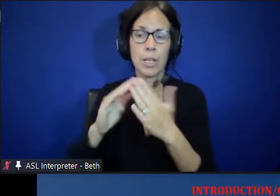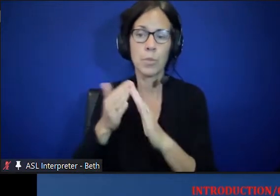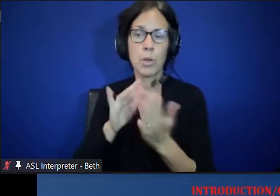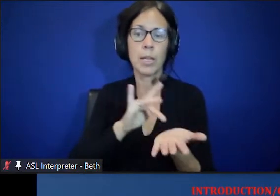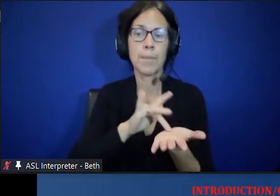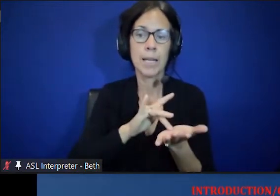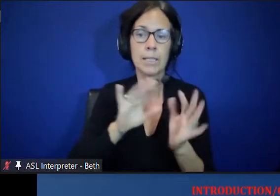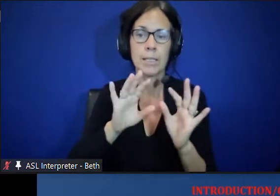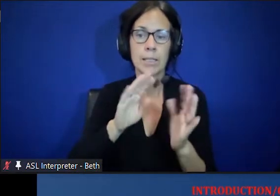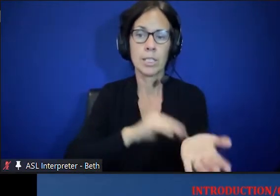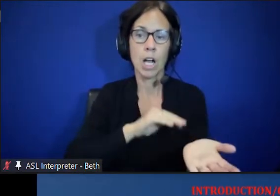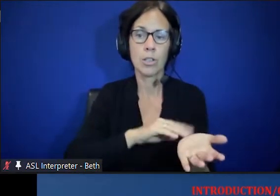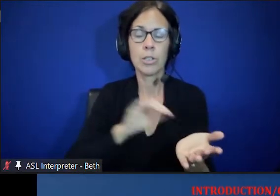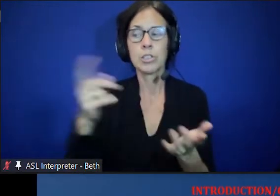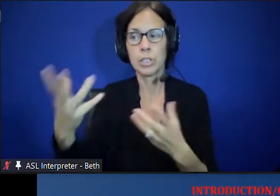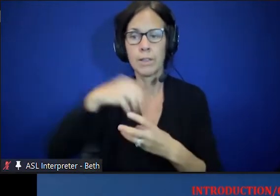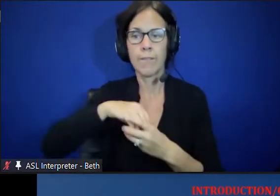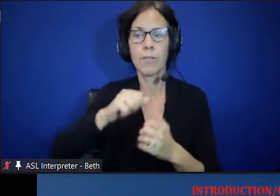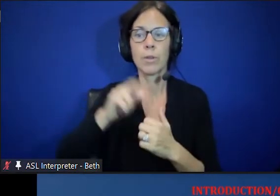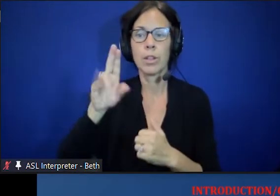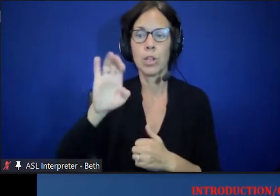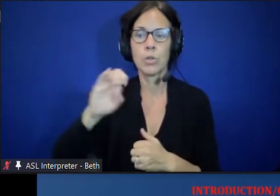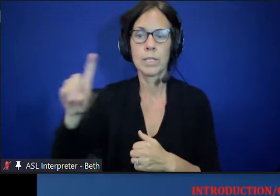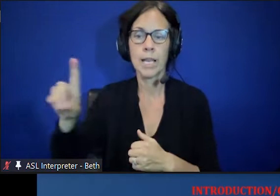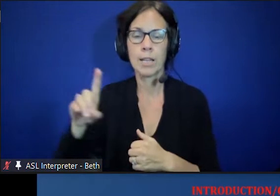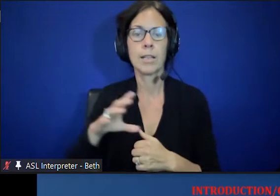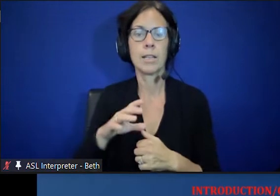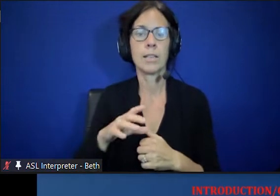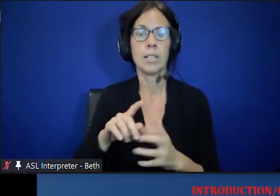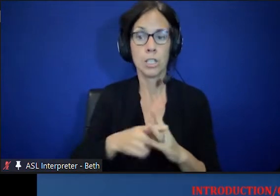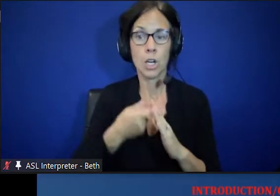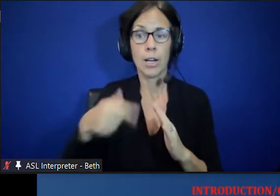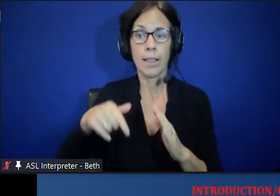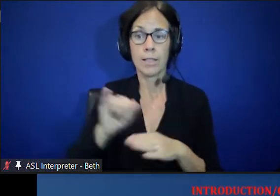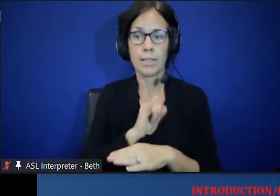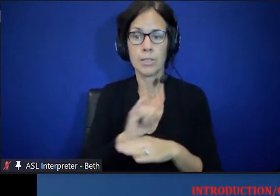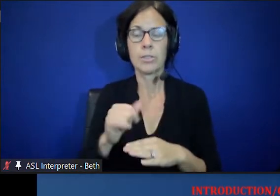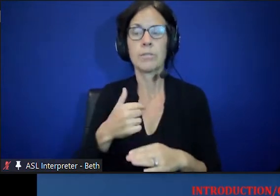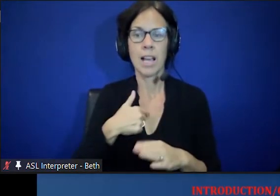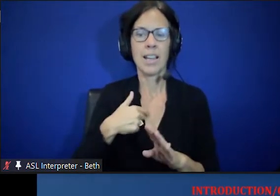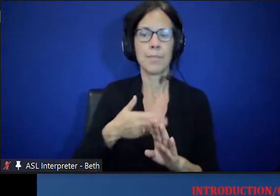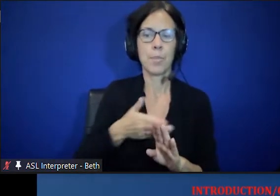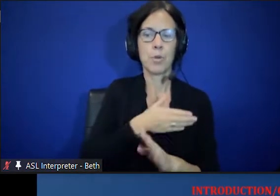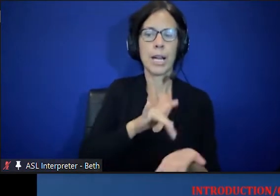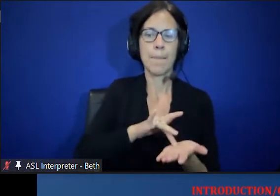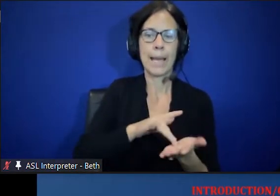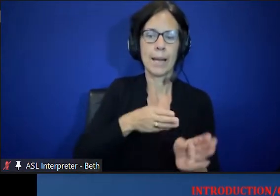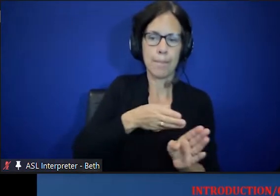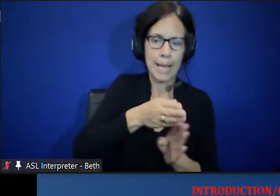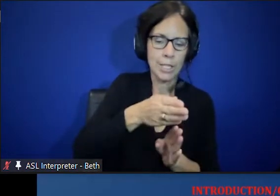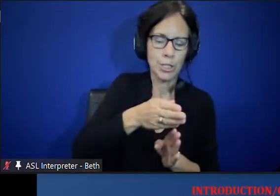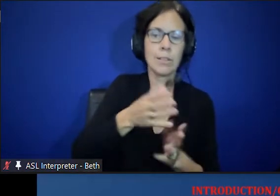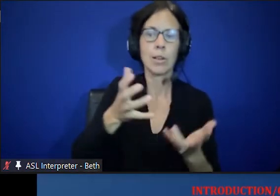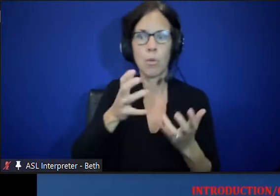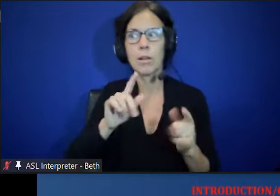and she is also a part of Sonoran USED. So coming into this internship, I am pre-med, so I obviously want to go to med